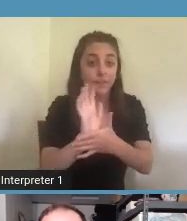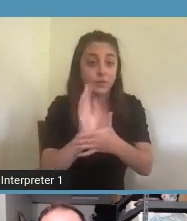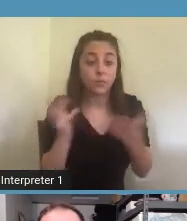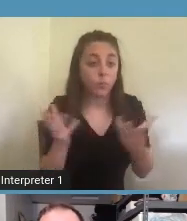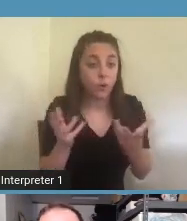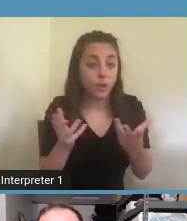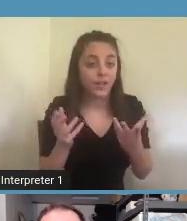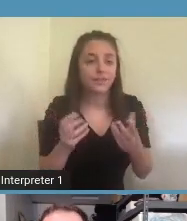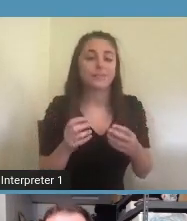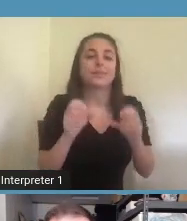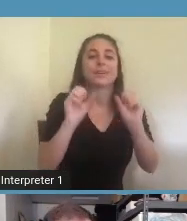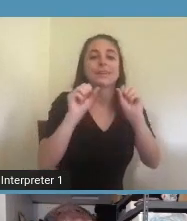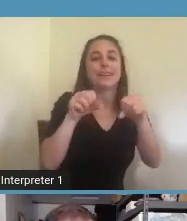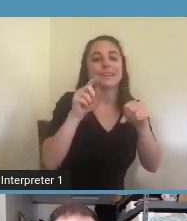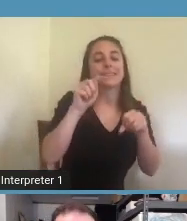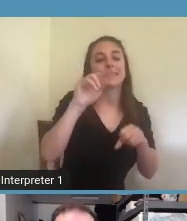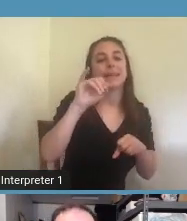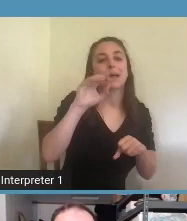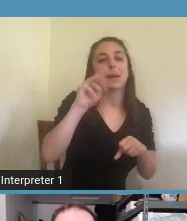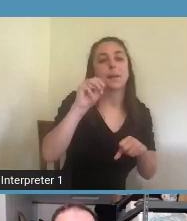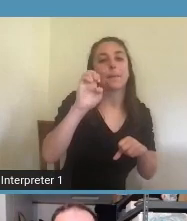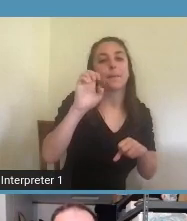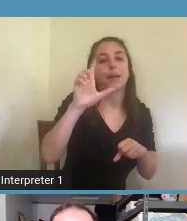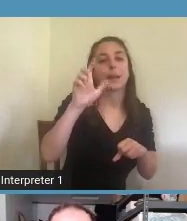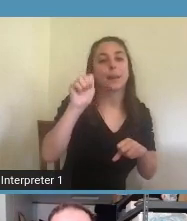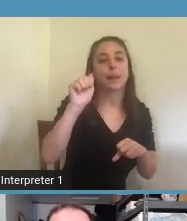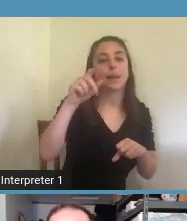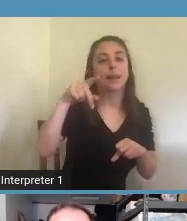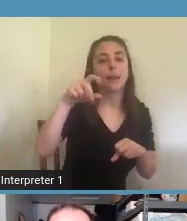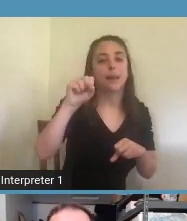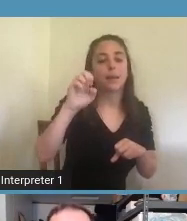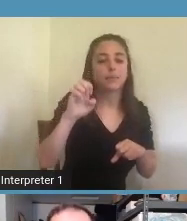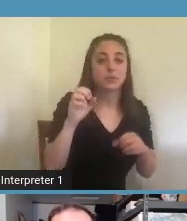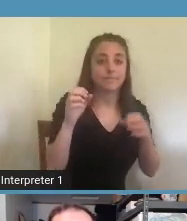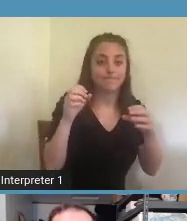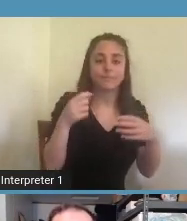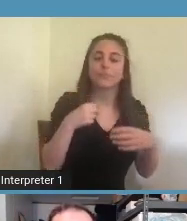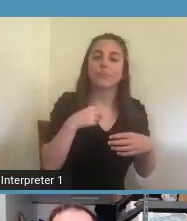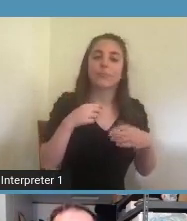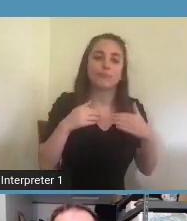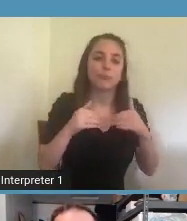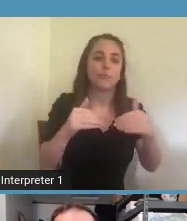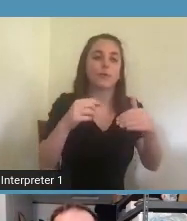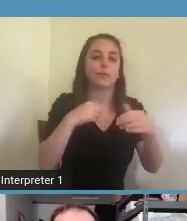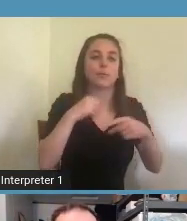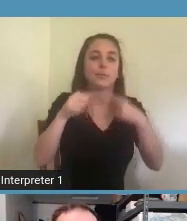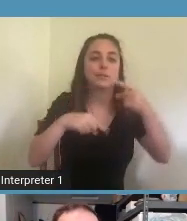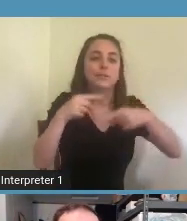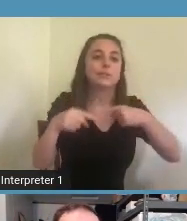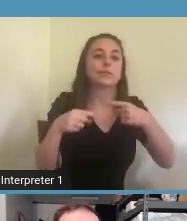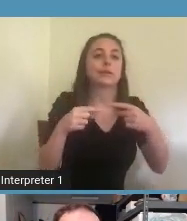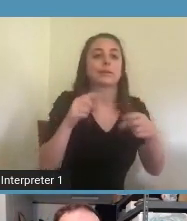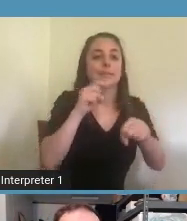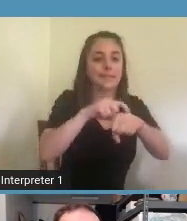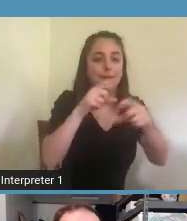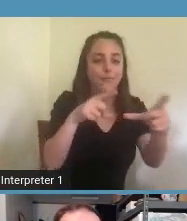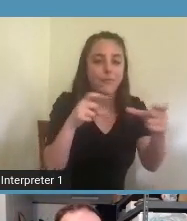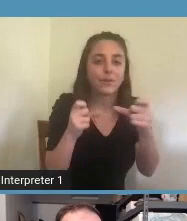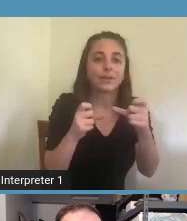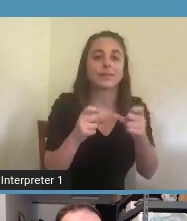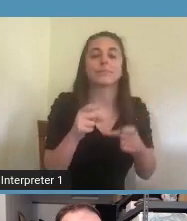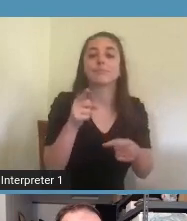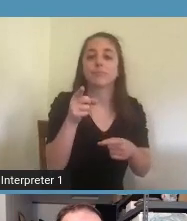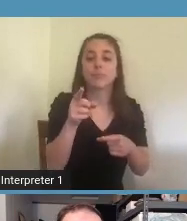time, or you can speed up time. So this was our movie screen getting